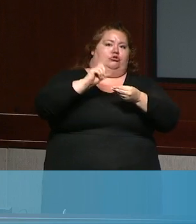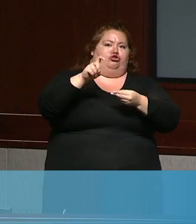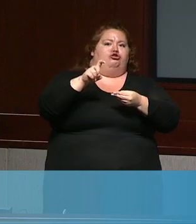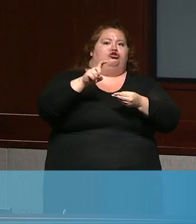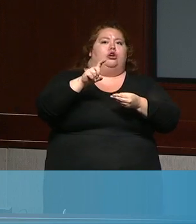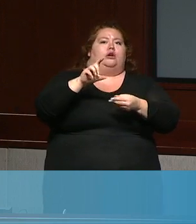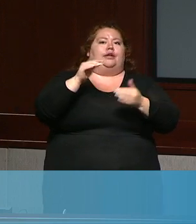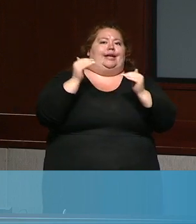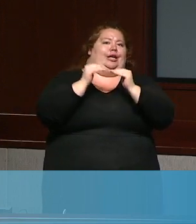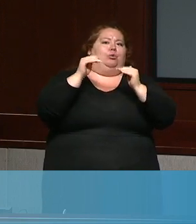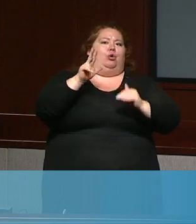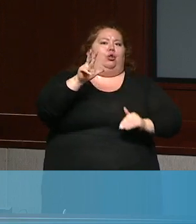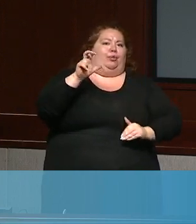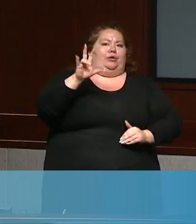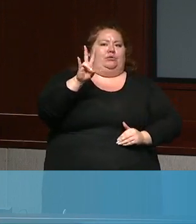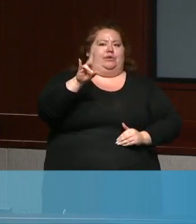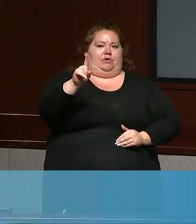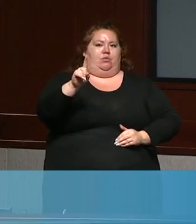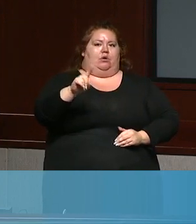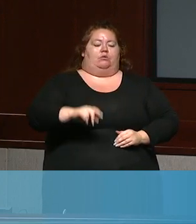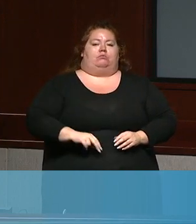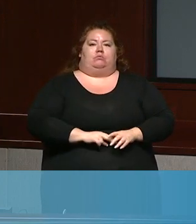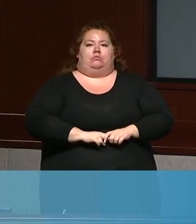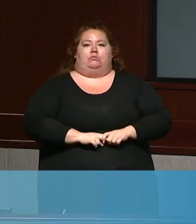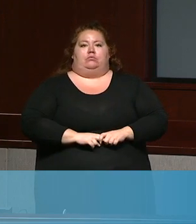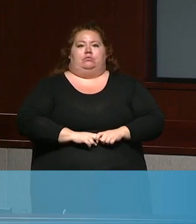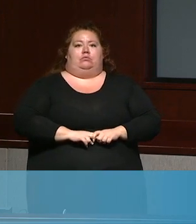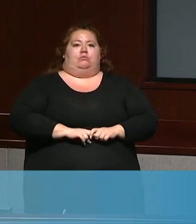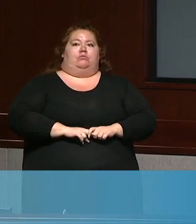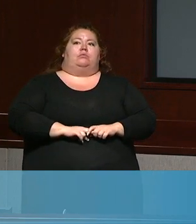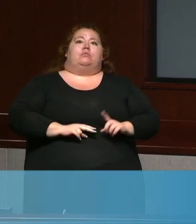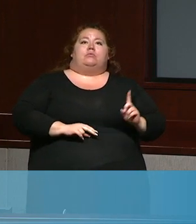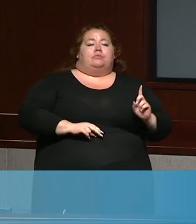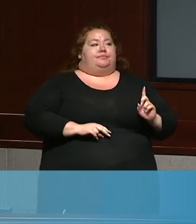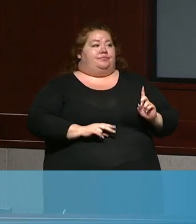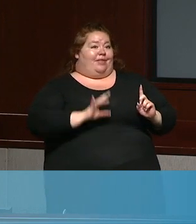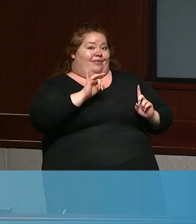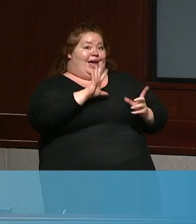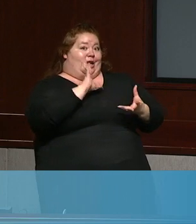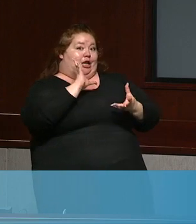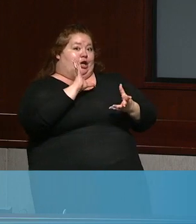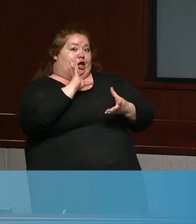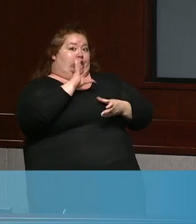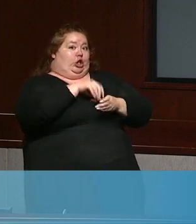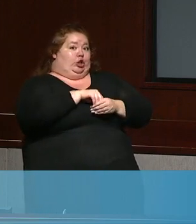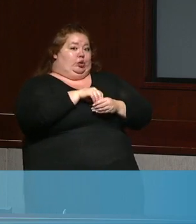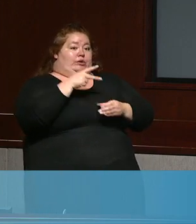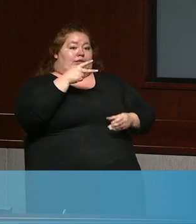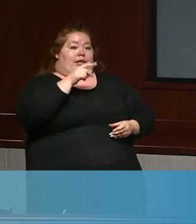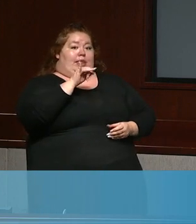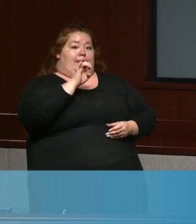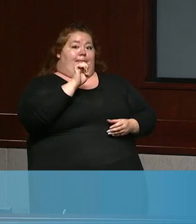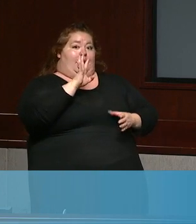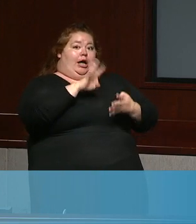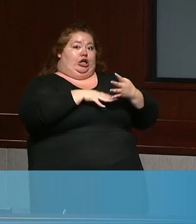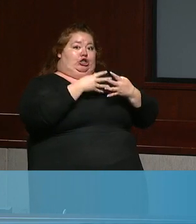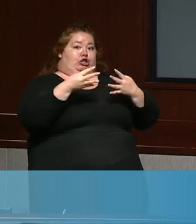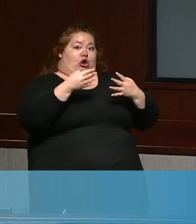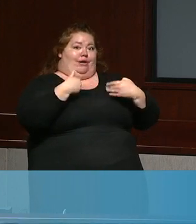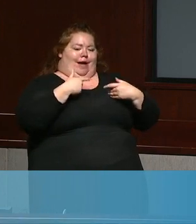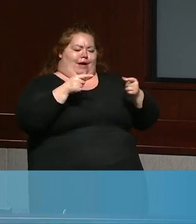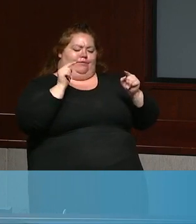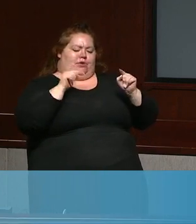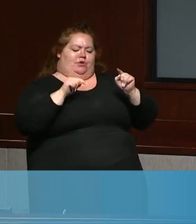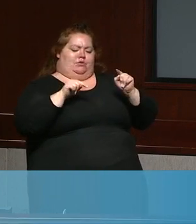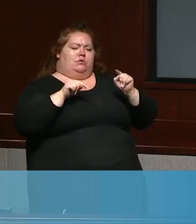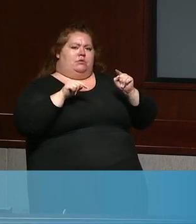371. Okay, and that would include, again, the pie chart right below that's displaying the ethnicities. Those are the people who have died